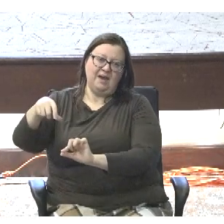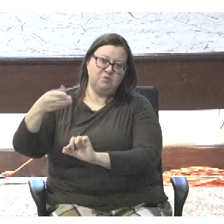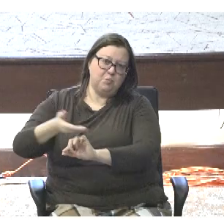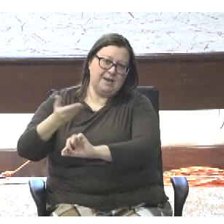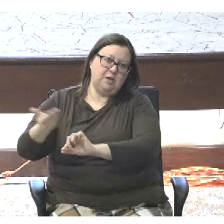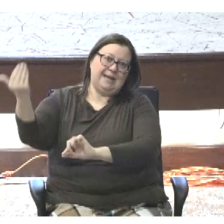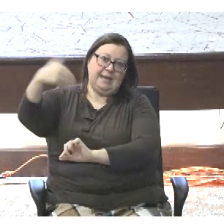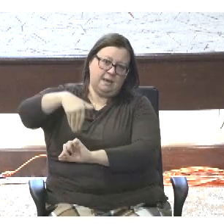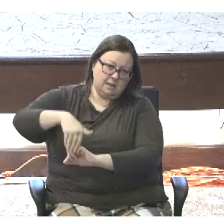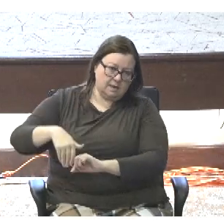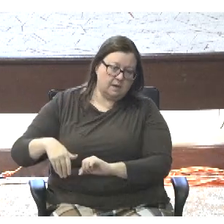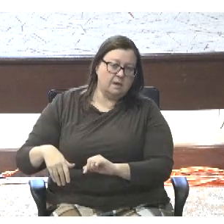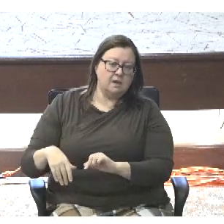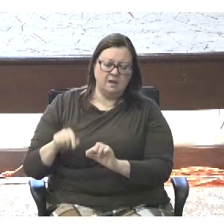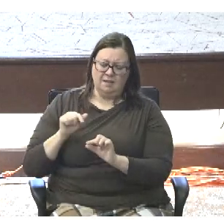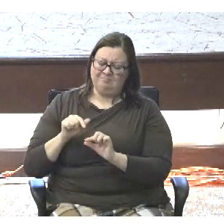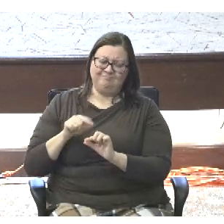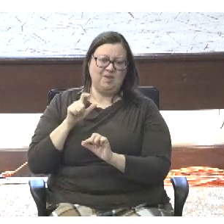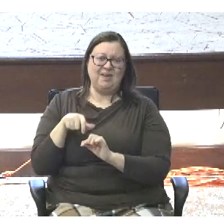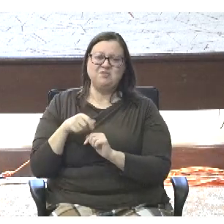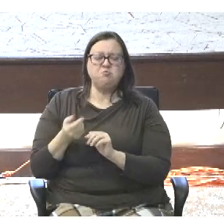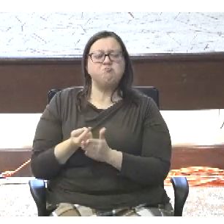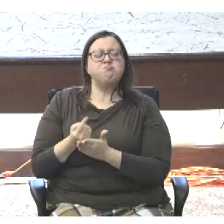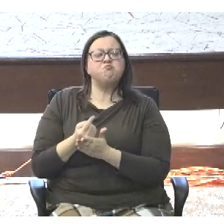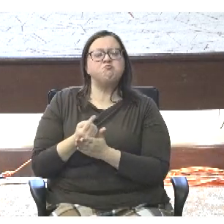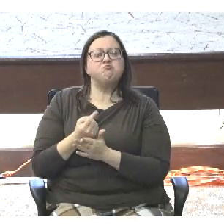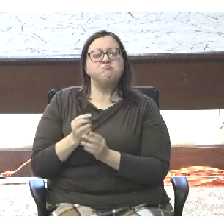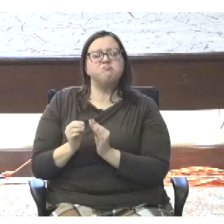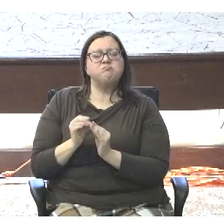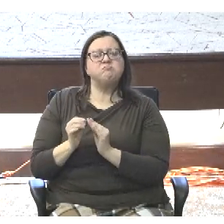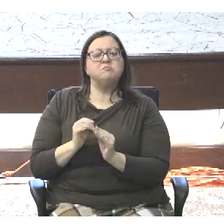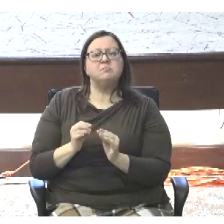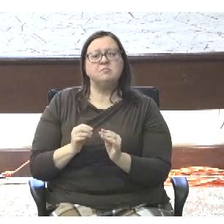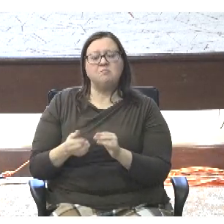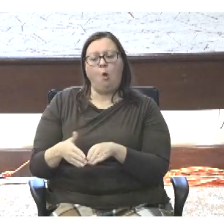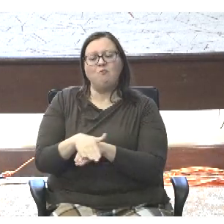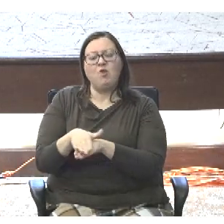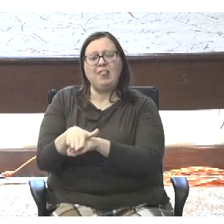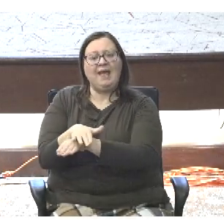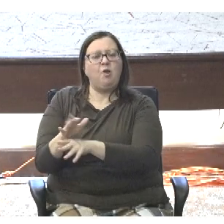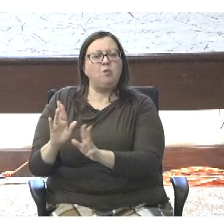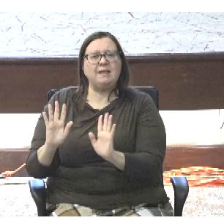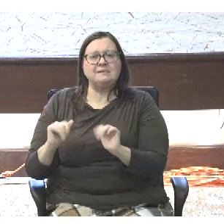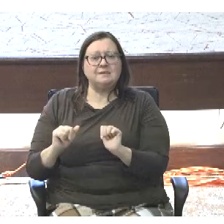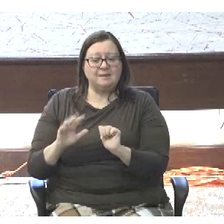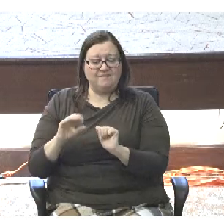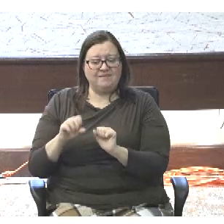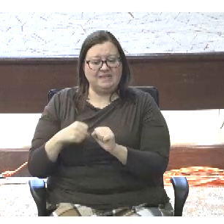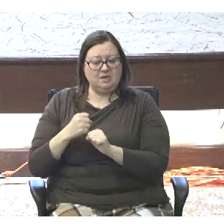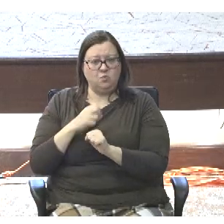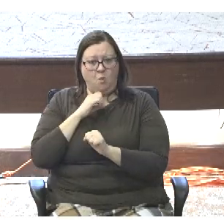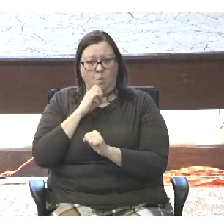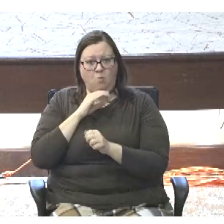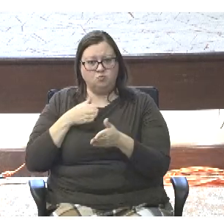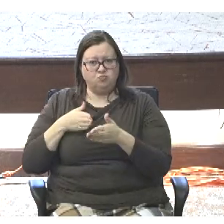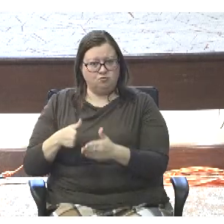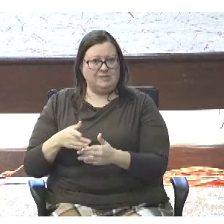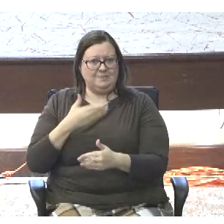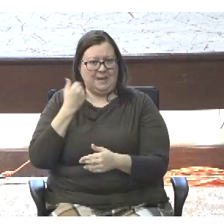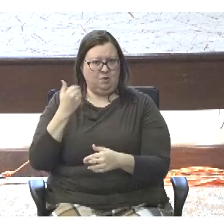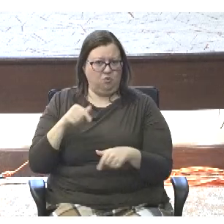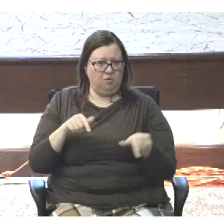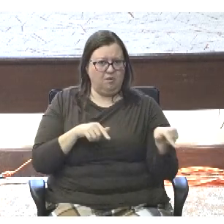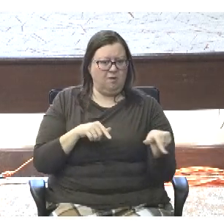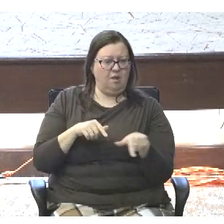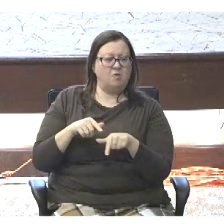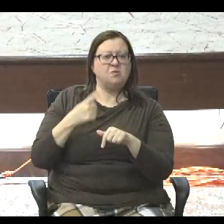building them, whereas you only need to do routine maintenance such as an overlay to a 50-year street. So over a